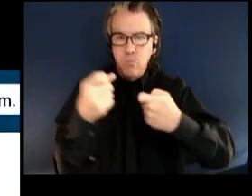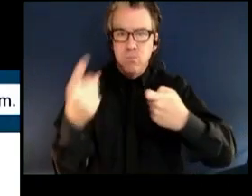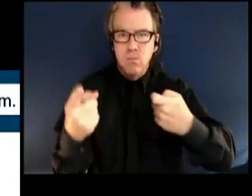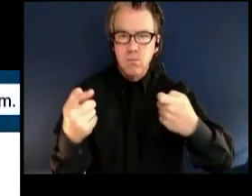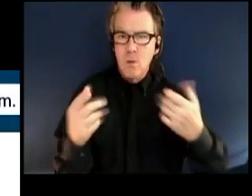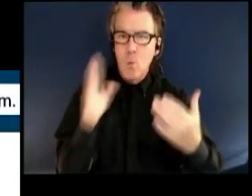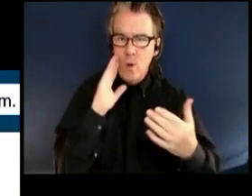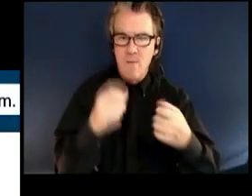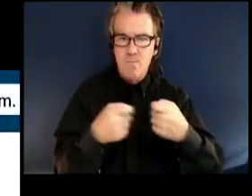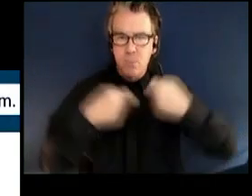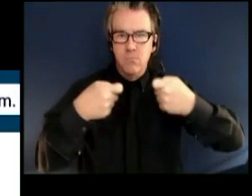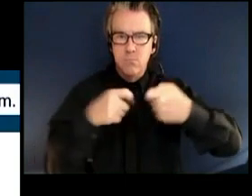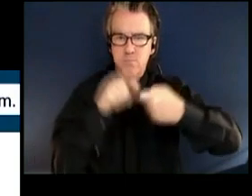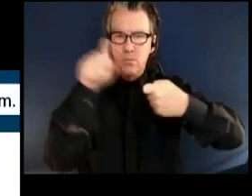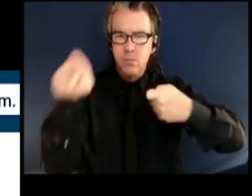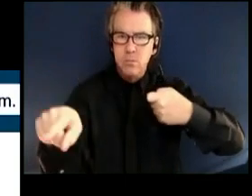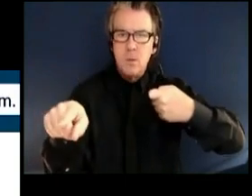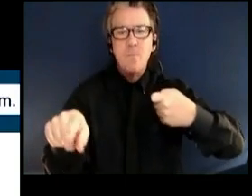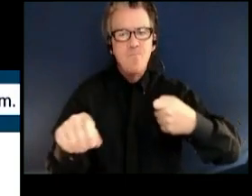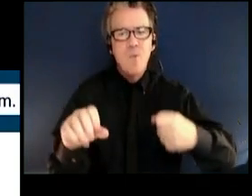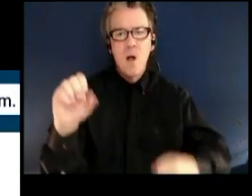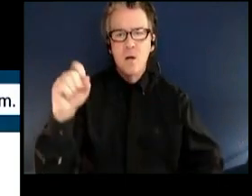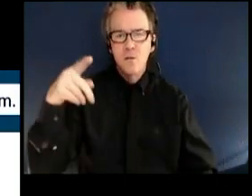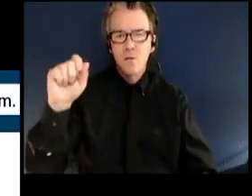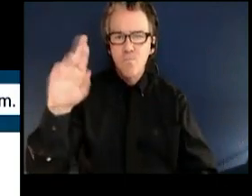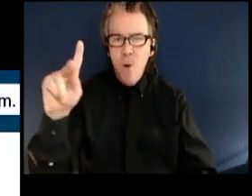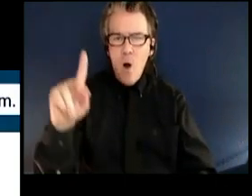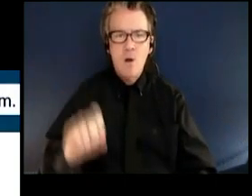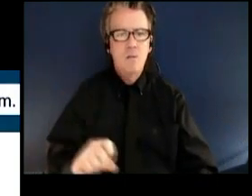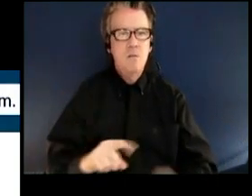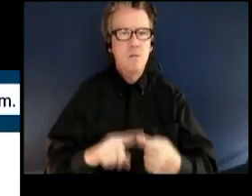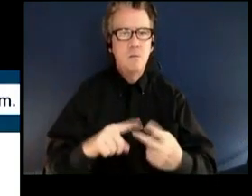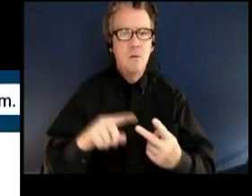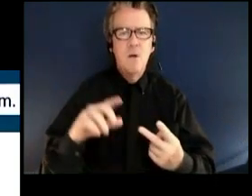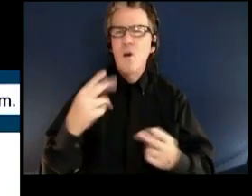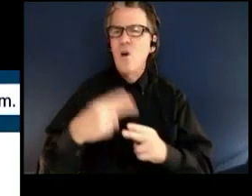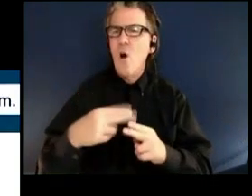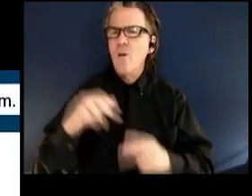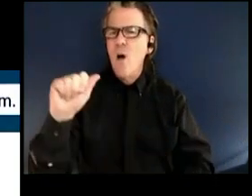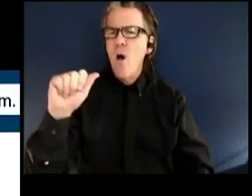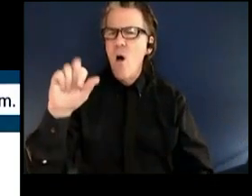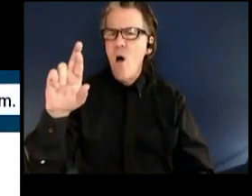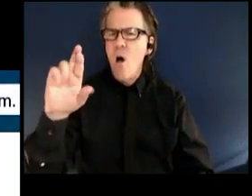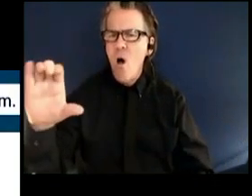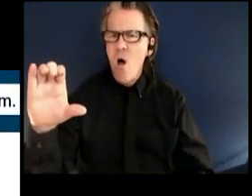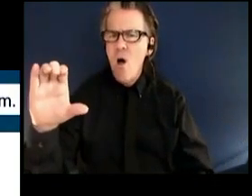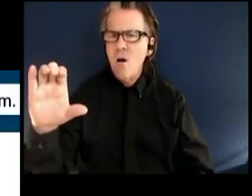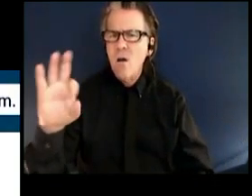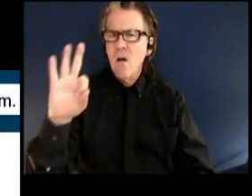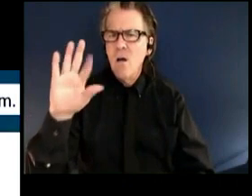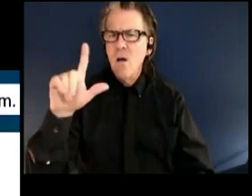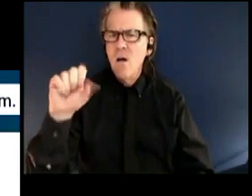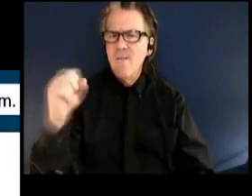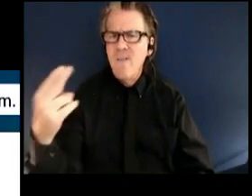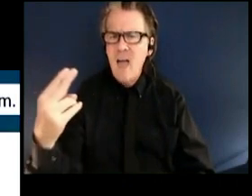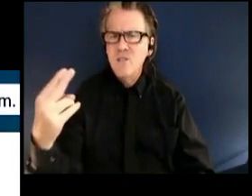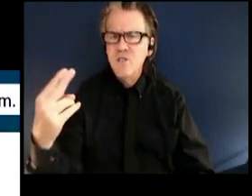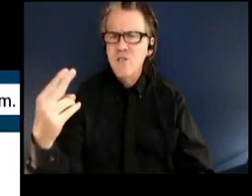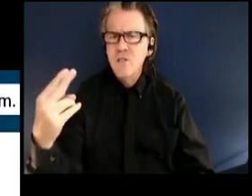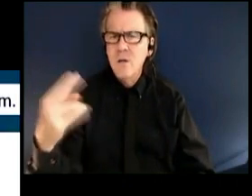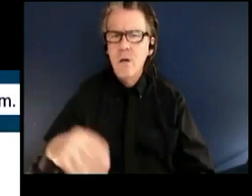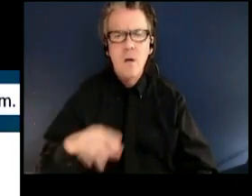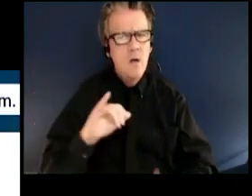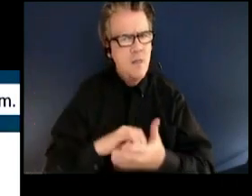that occur, wires can hit the ground. And when that happens, the probability of a fire ignition